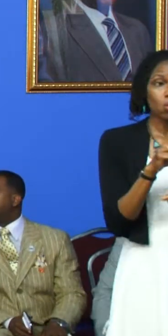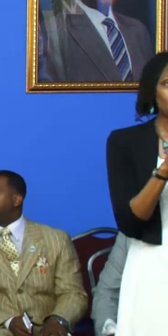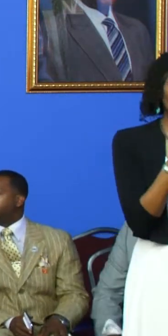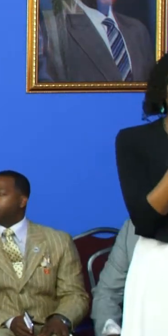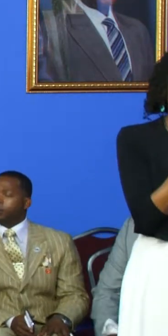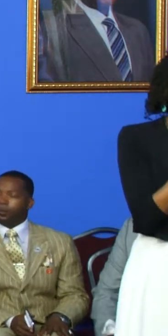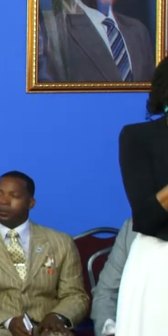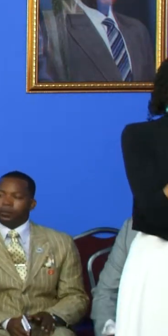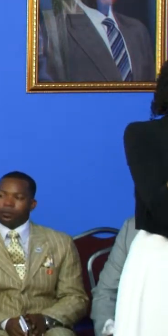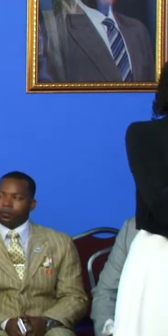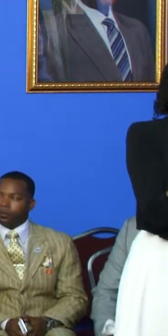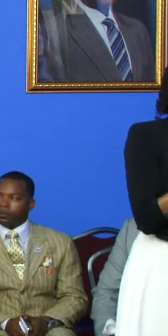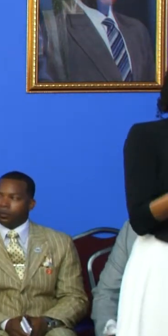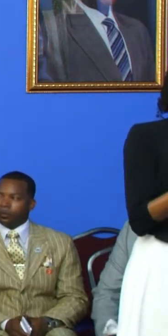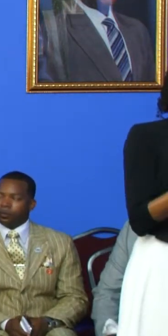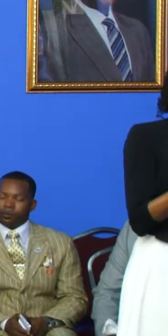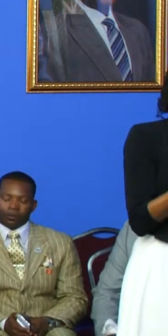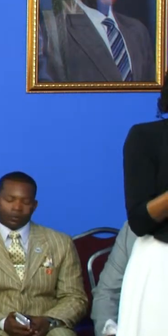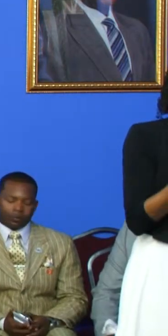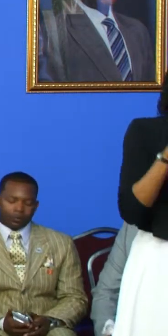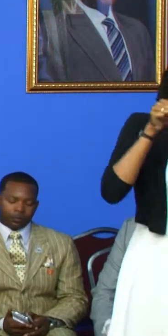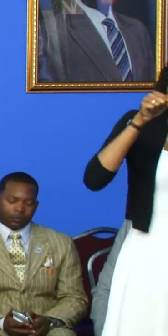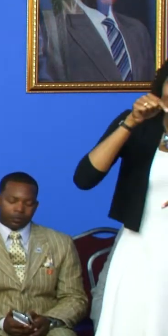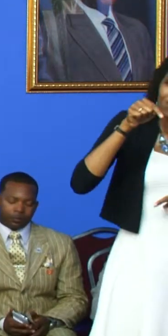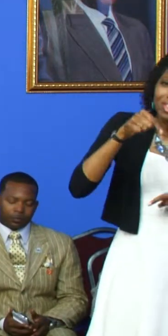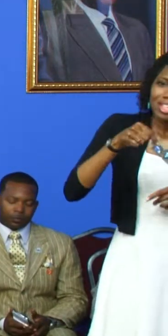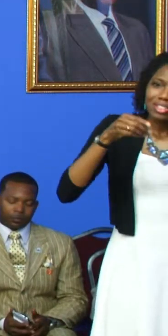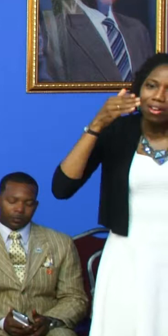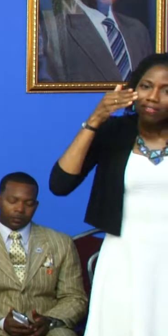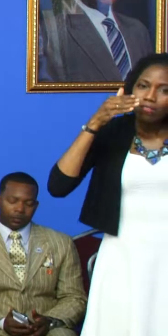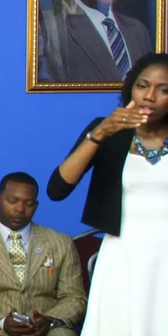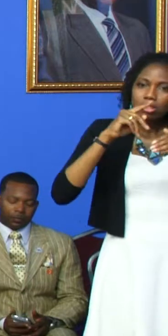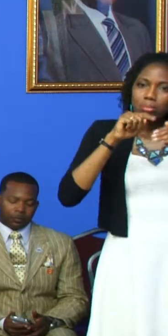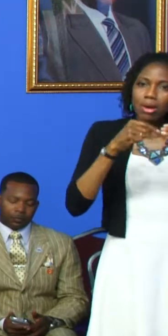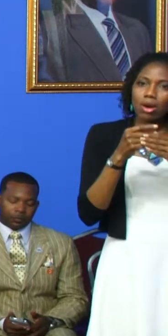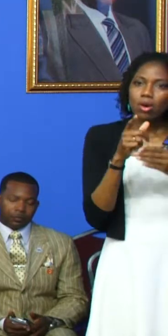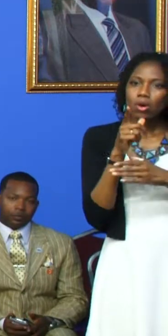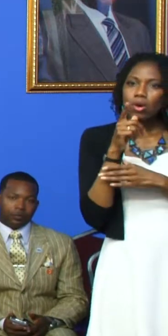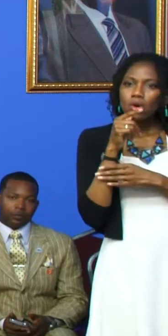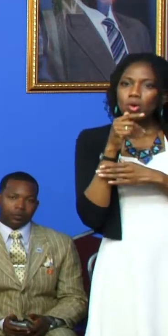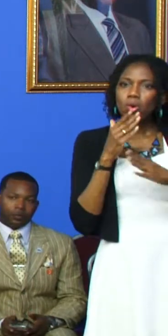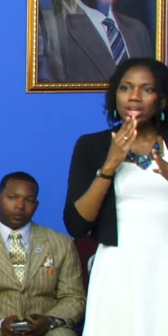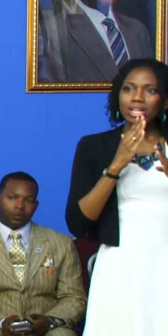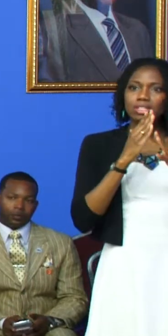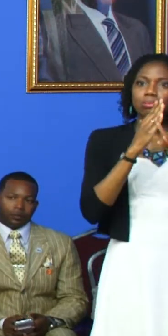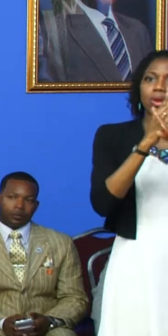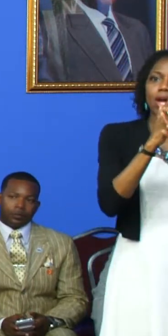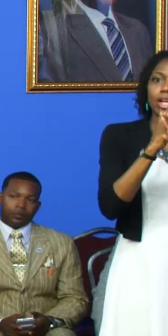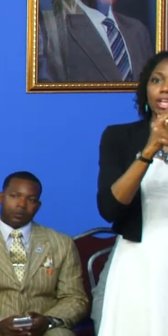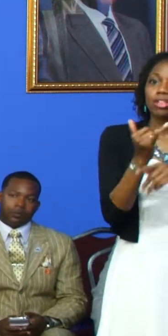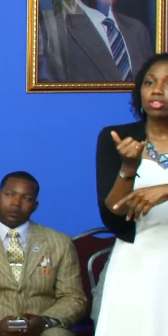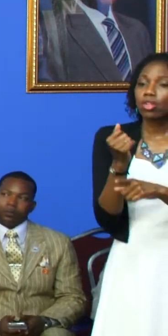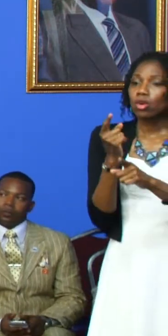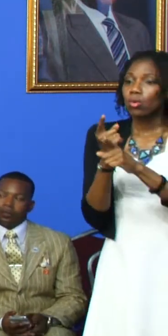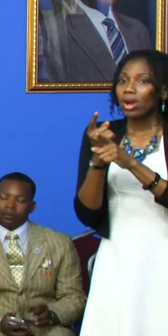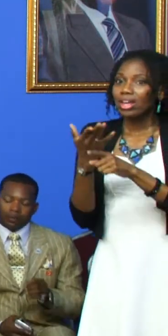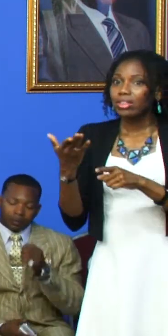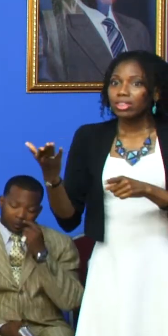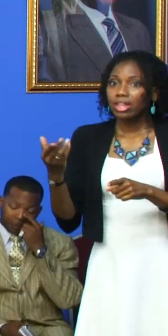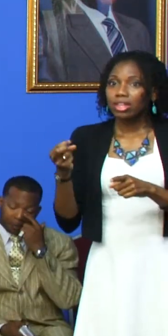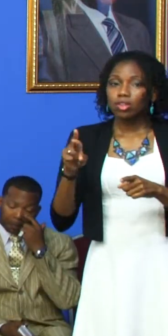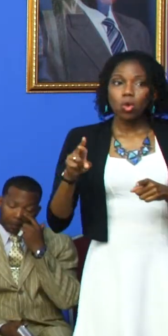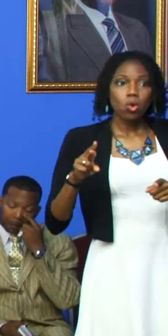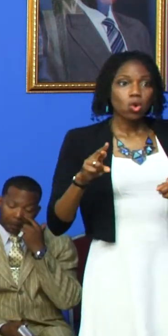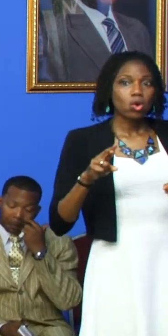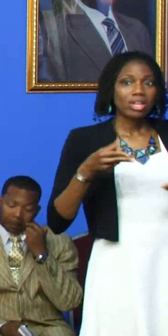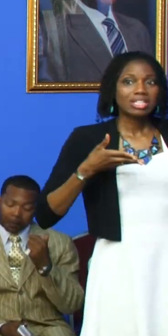darkness. This is about who is in the way of righteous or the way